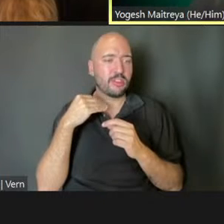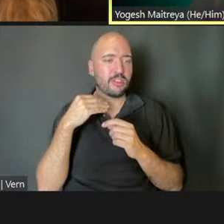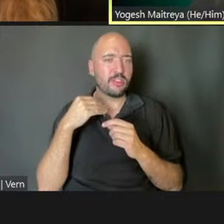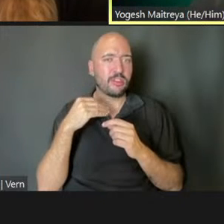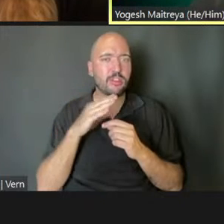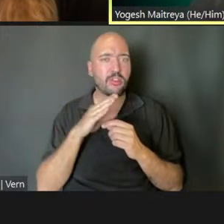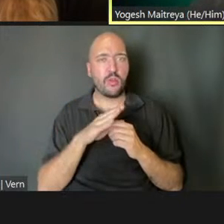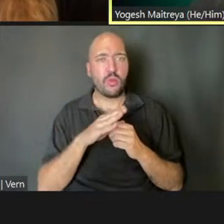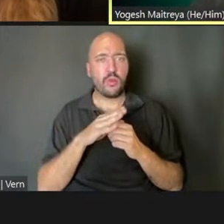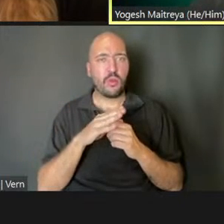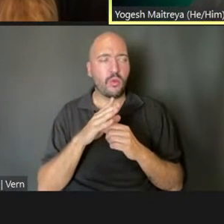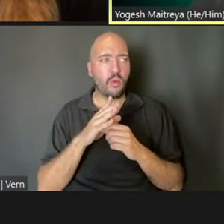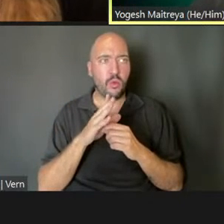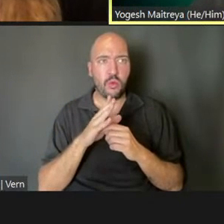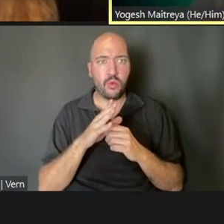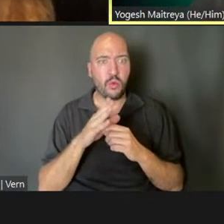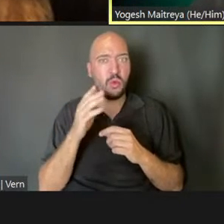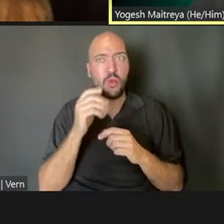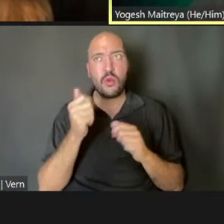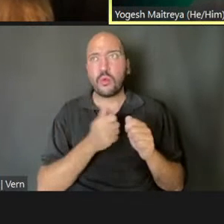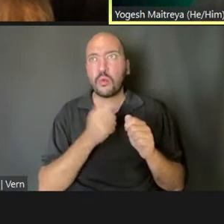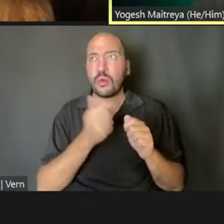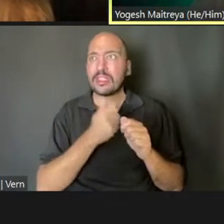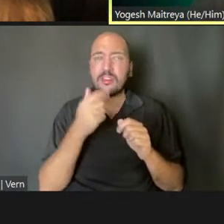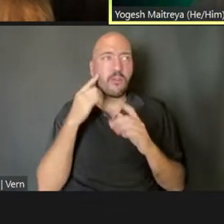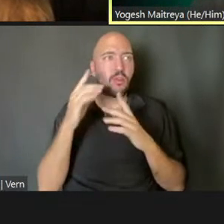her quest for the identity, her quest for